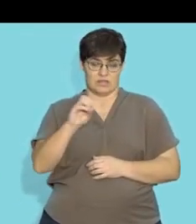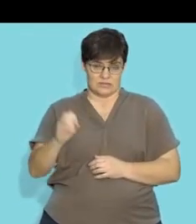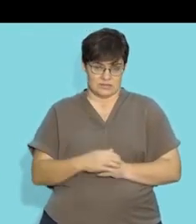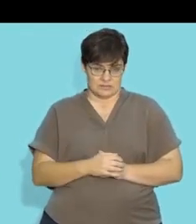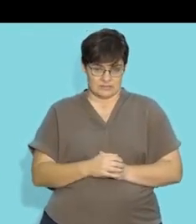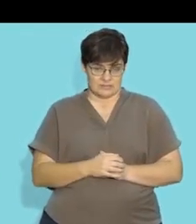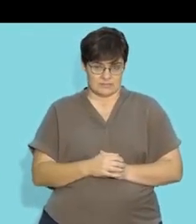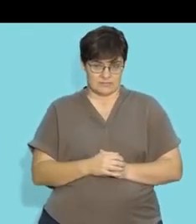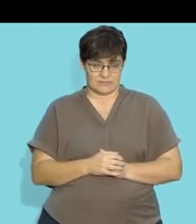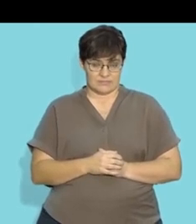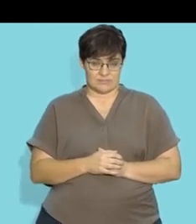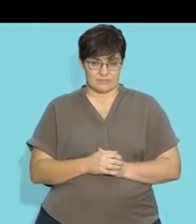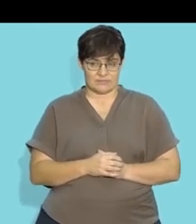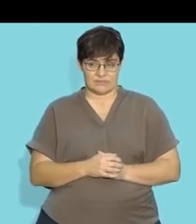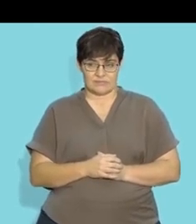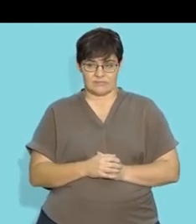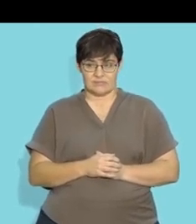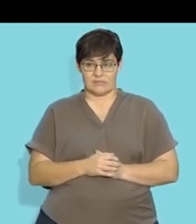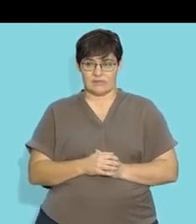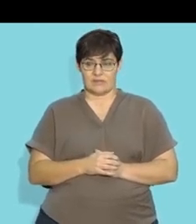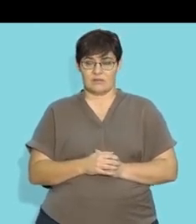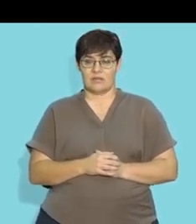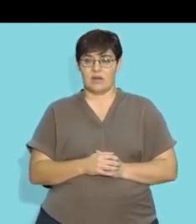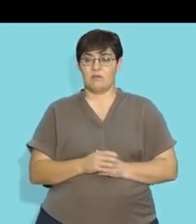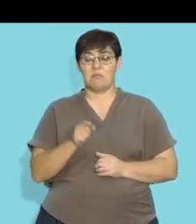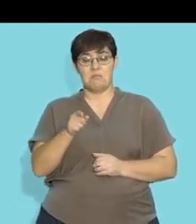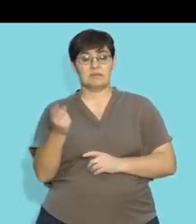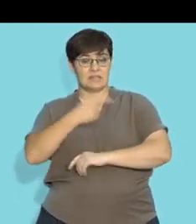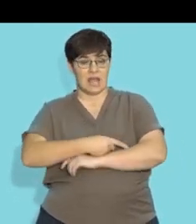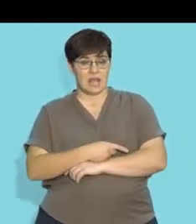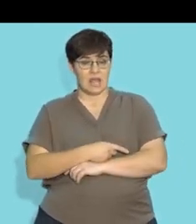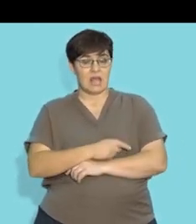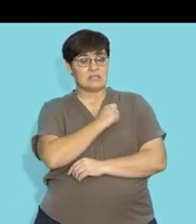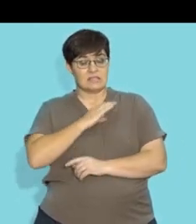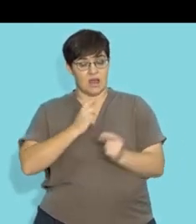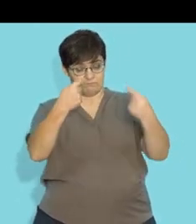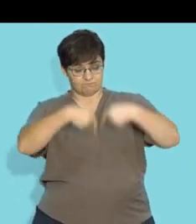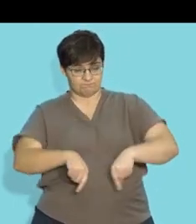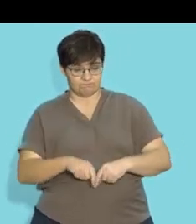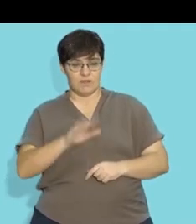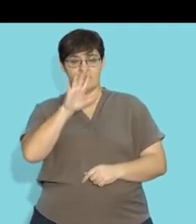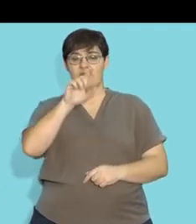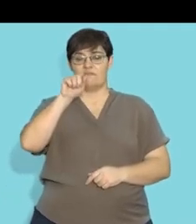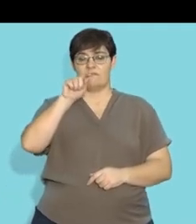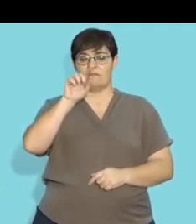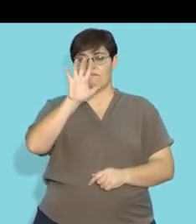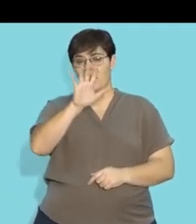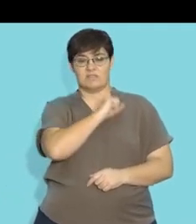35,200. Are we together? And there was a day, only 5 staff members, but numbers of